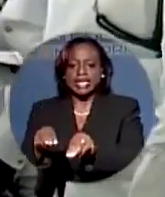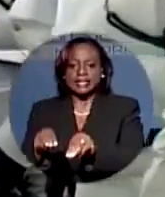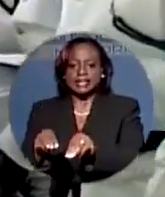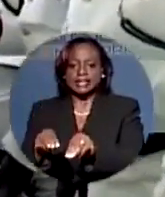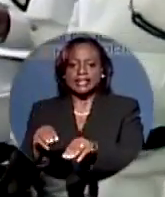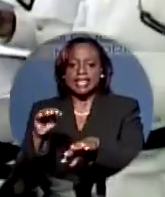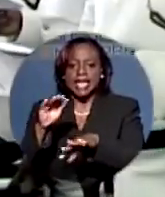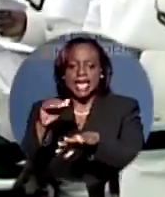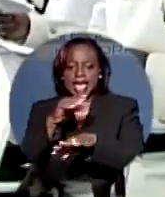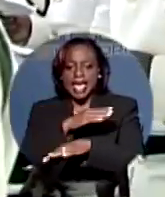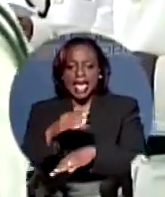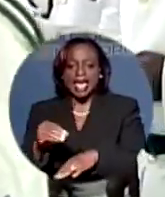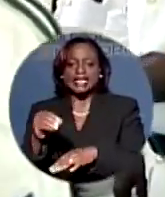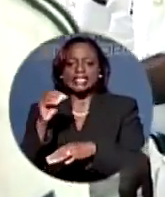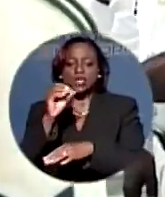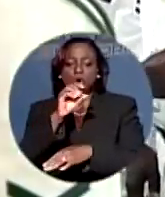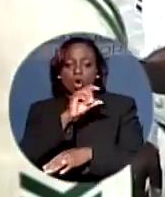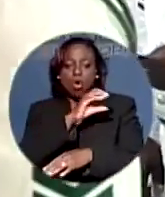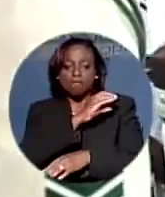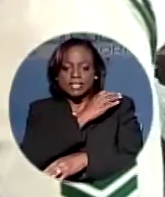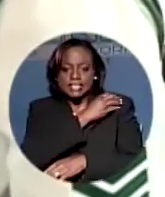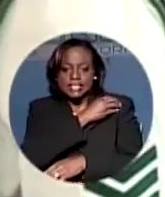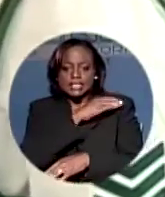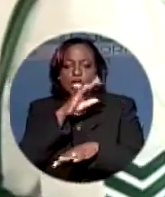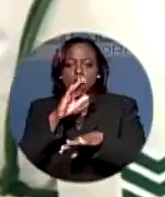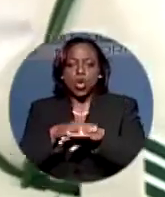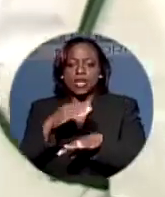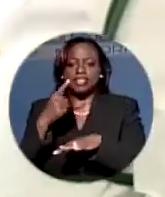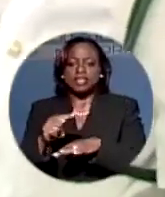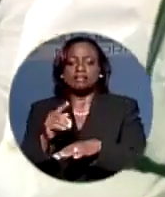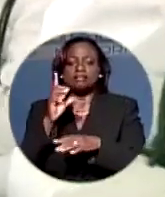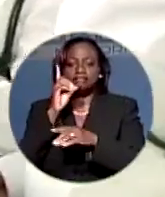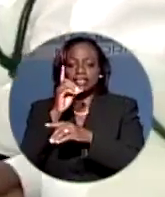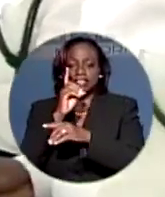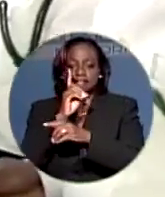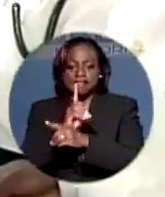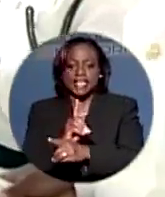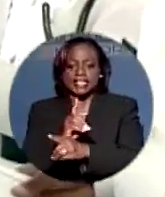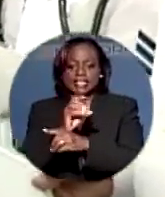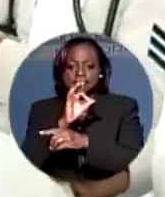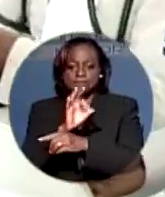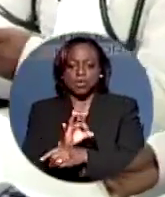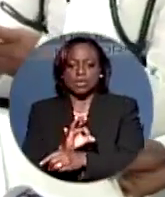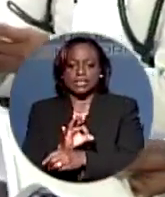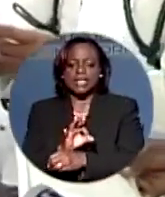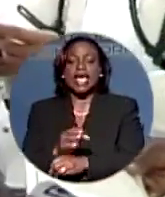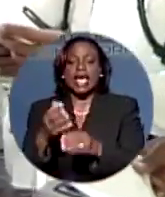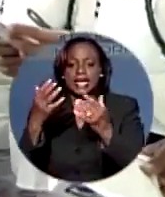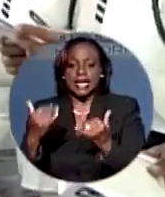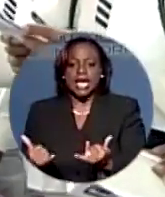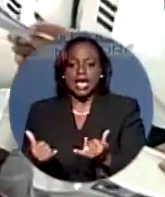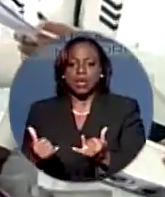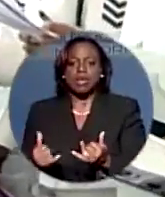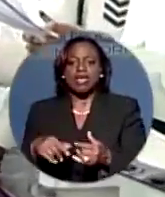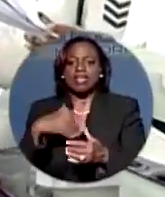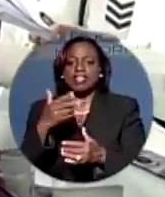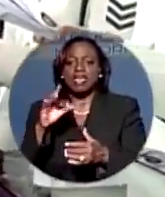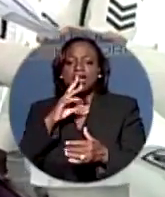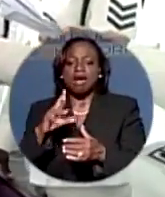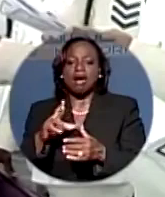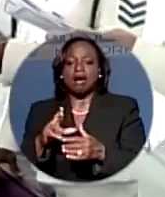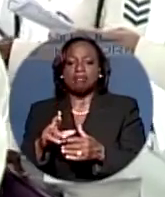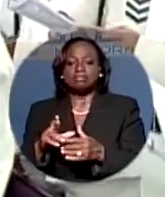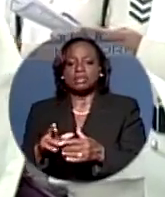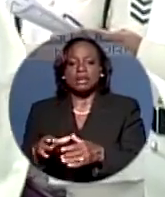government realizes the need to increase this number and is doing so through recruiting qualified Bahamian young men